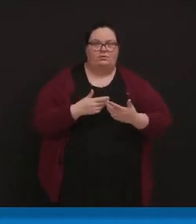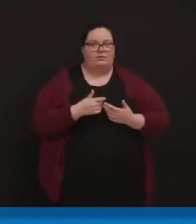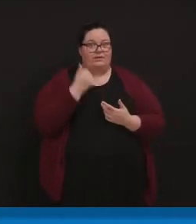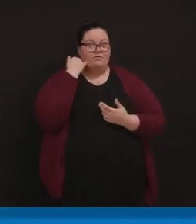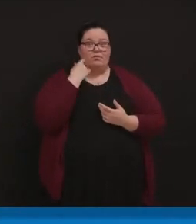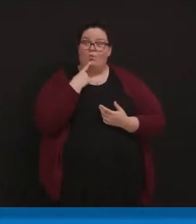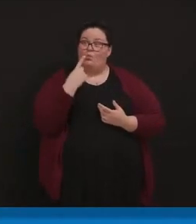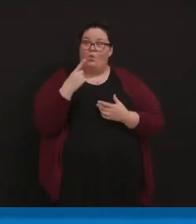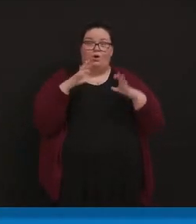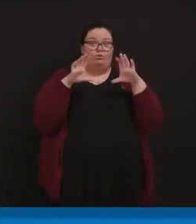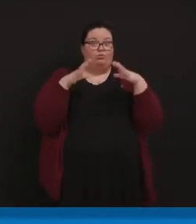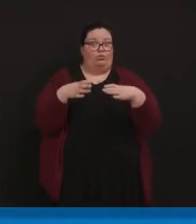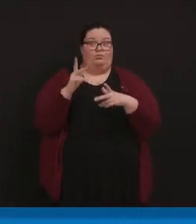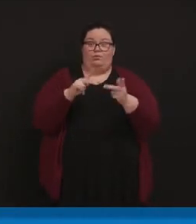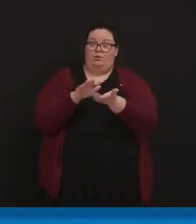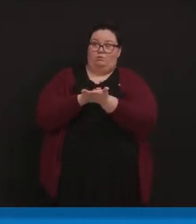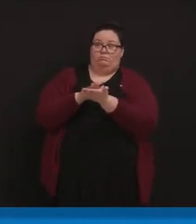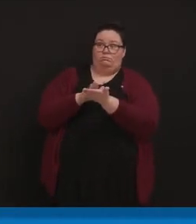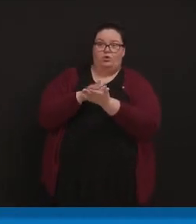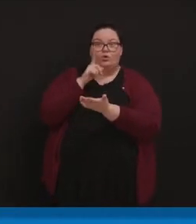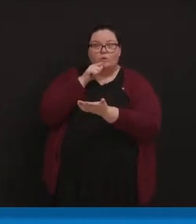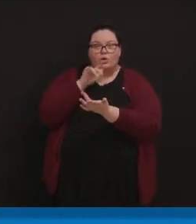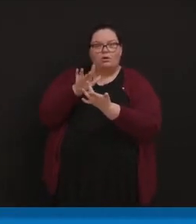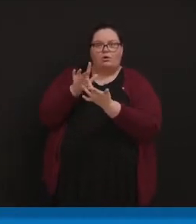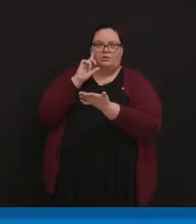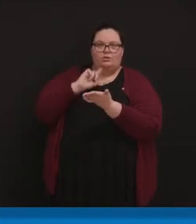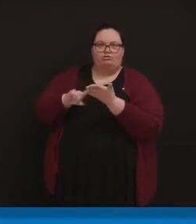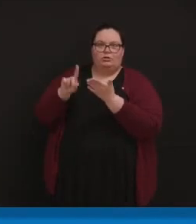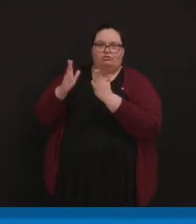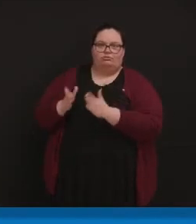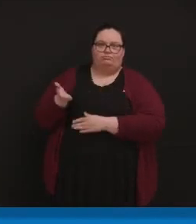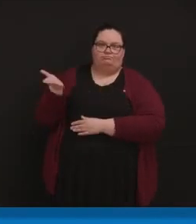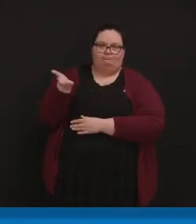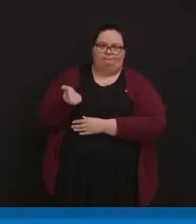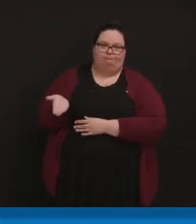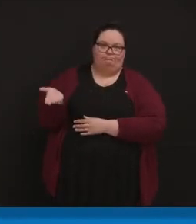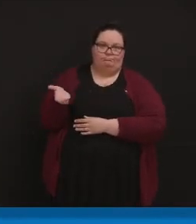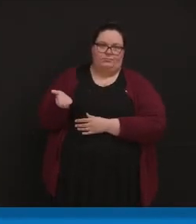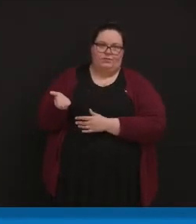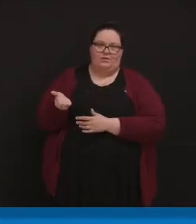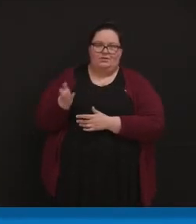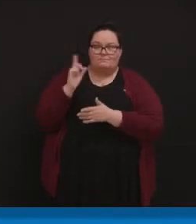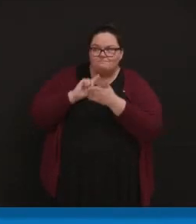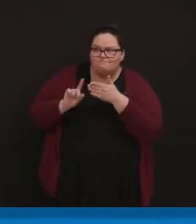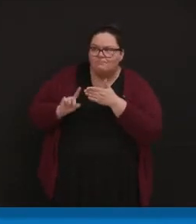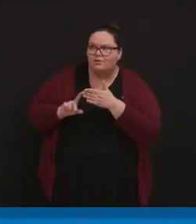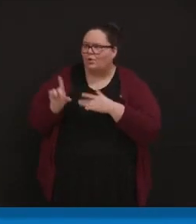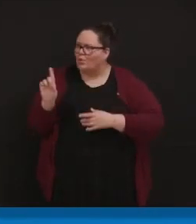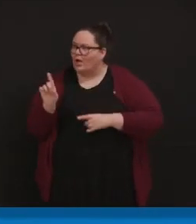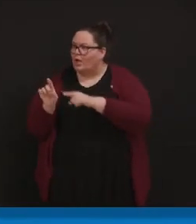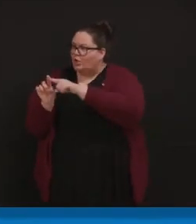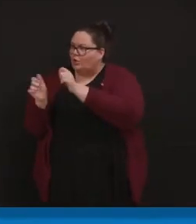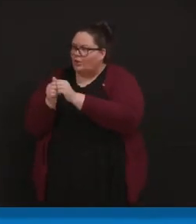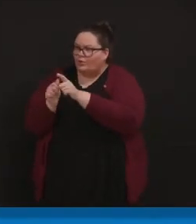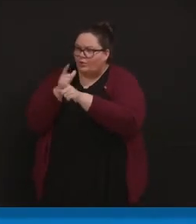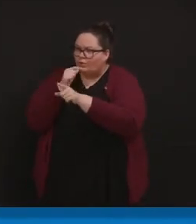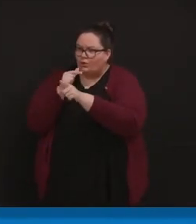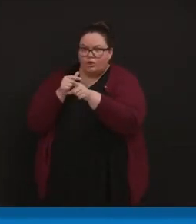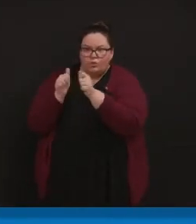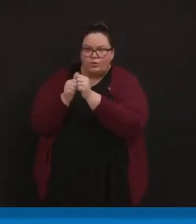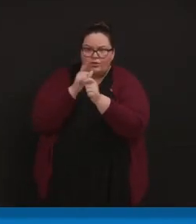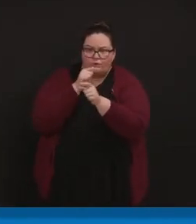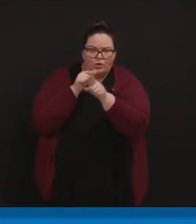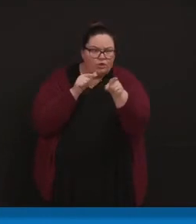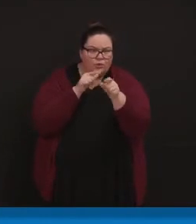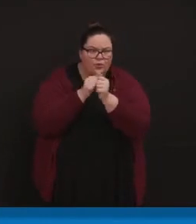an enormous debt of gratitude, it's the contact tracers who have ferreted out and run down cases of COVID-19 across New Brunswick from the beginning